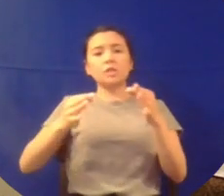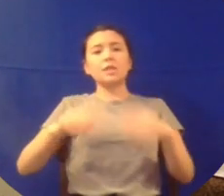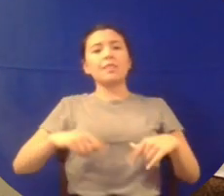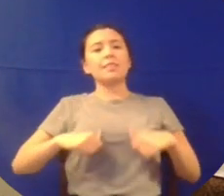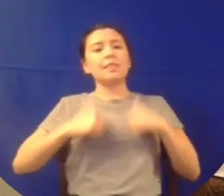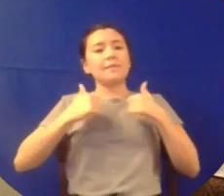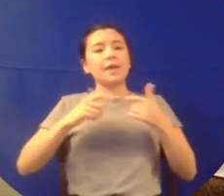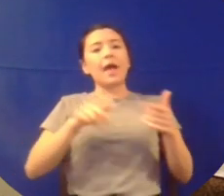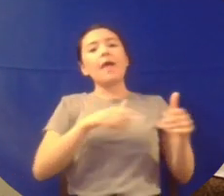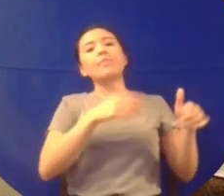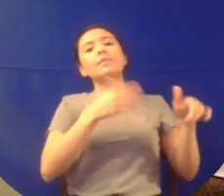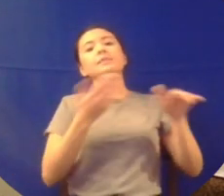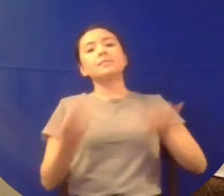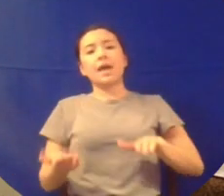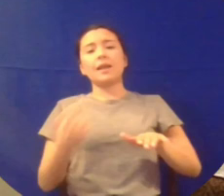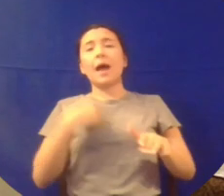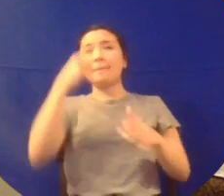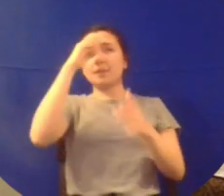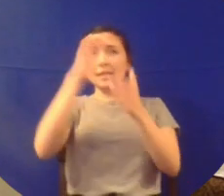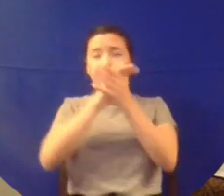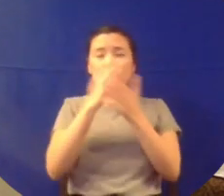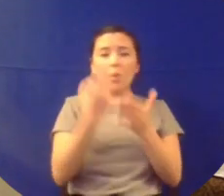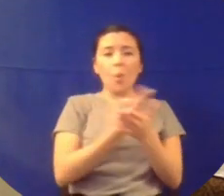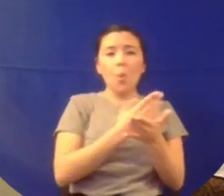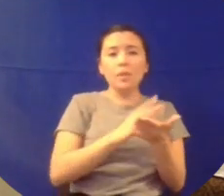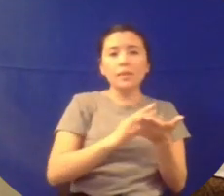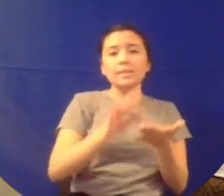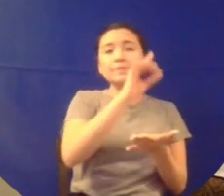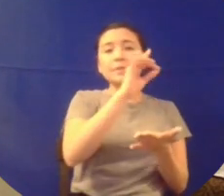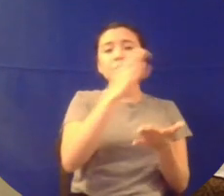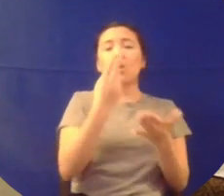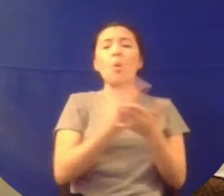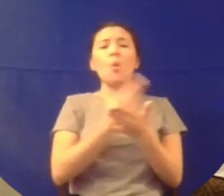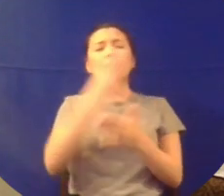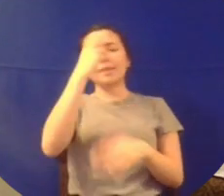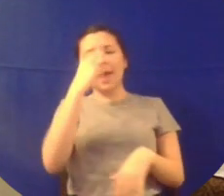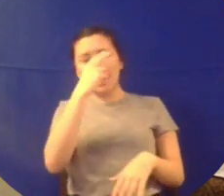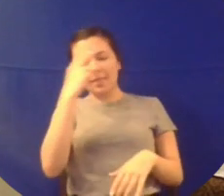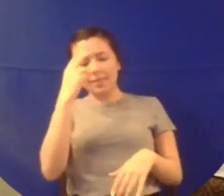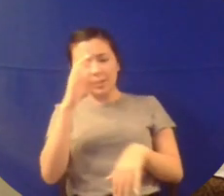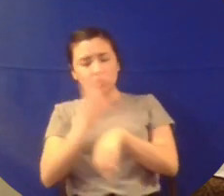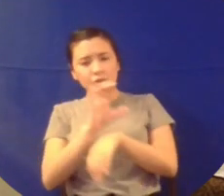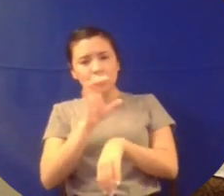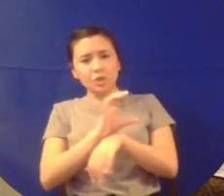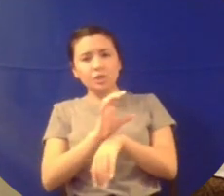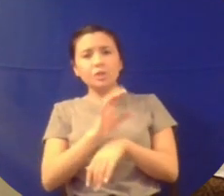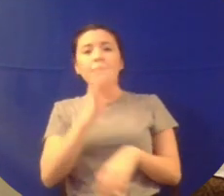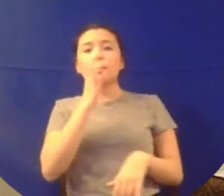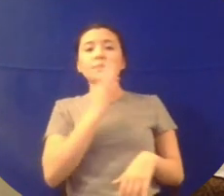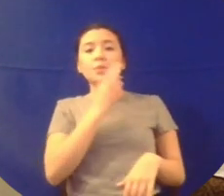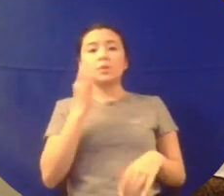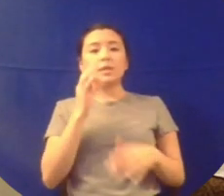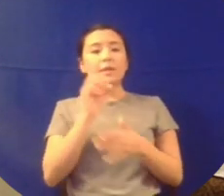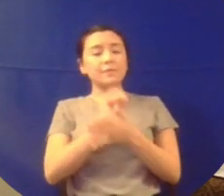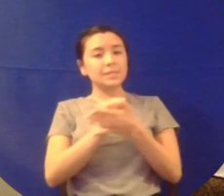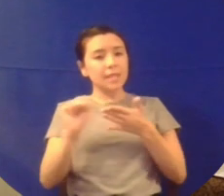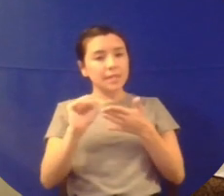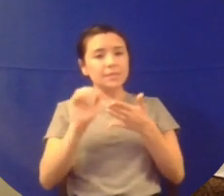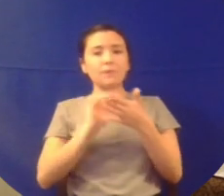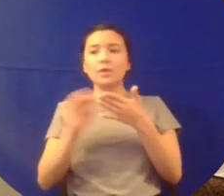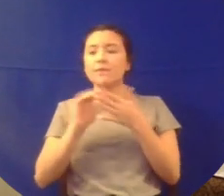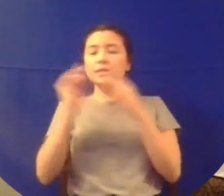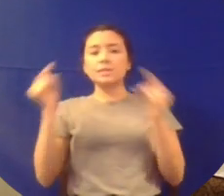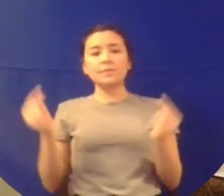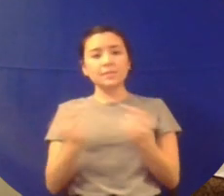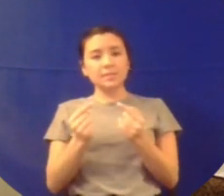dead. I believe in the Holy Spirit, the Holy Catholic Church, the communion of saints, the forgiveness of